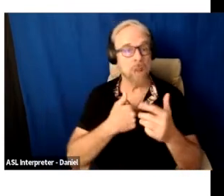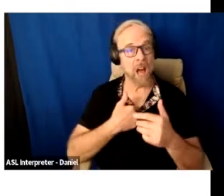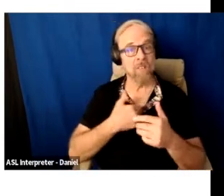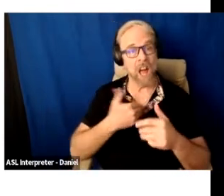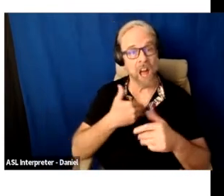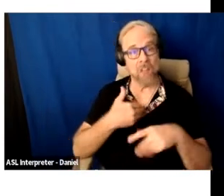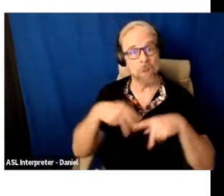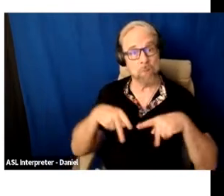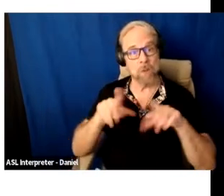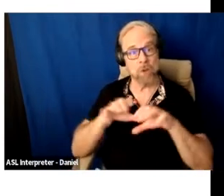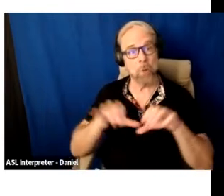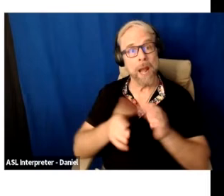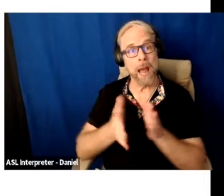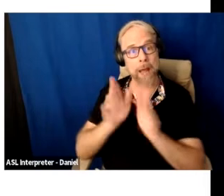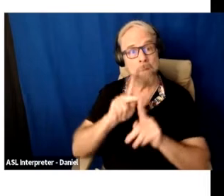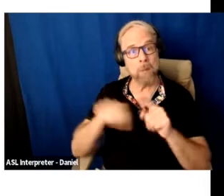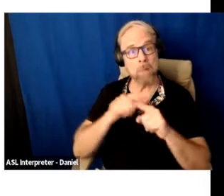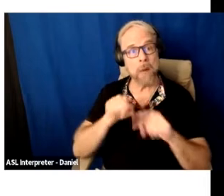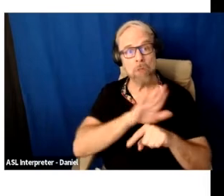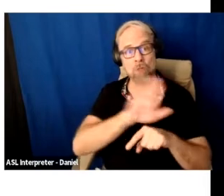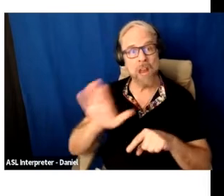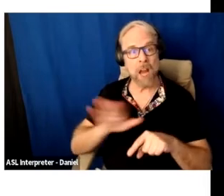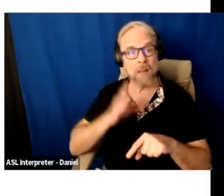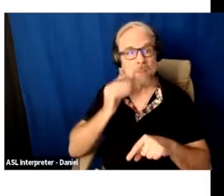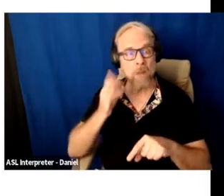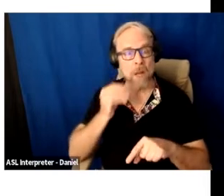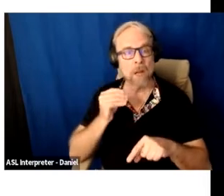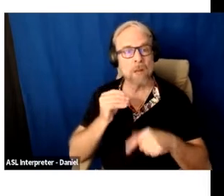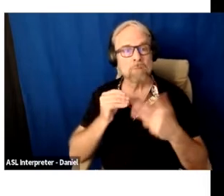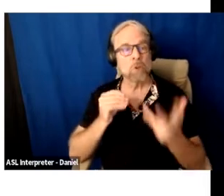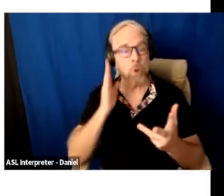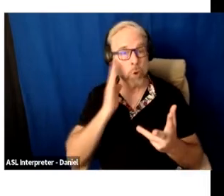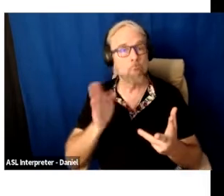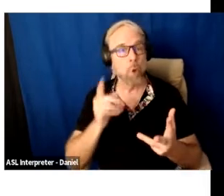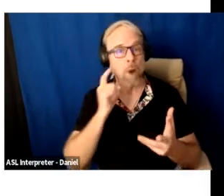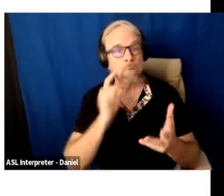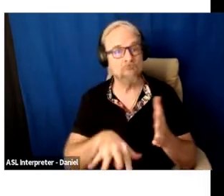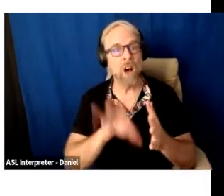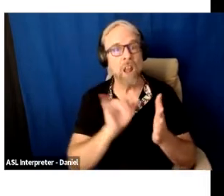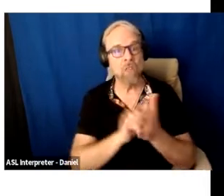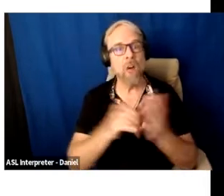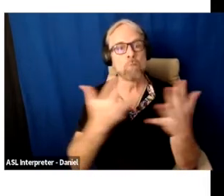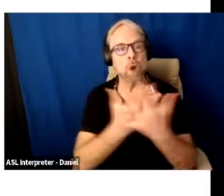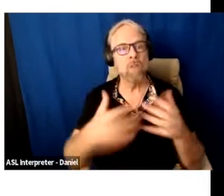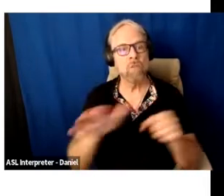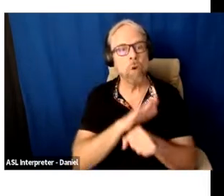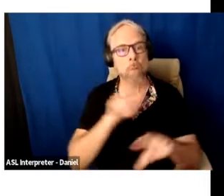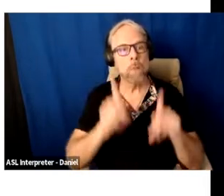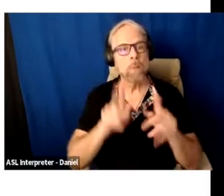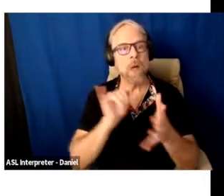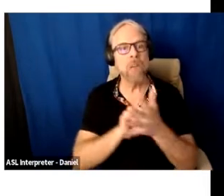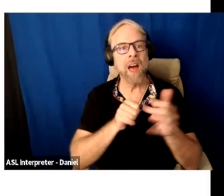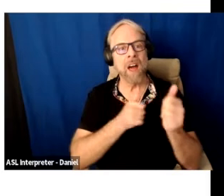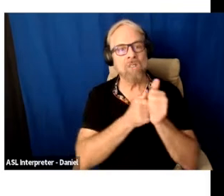do, and ask people about these experiences, you will find that prison is full of people who followed